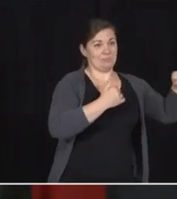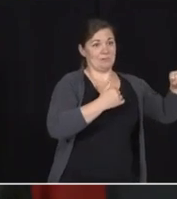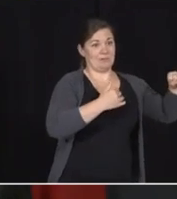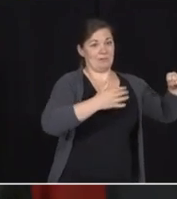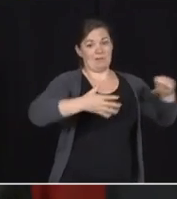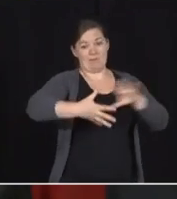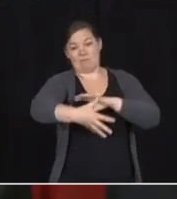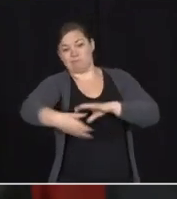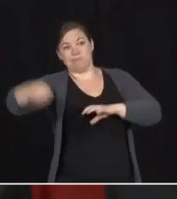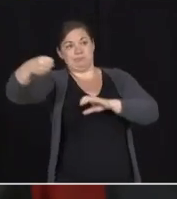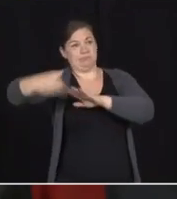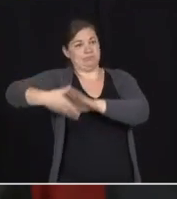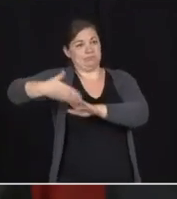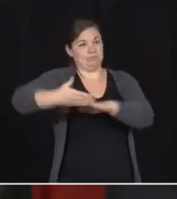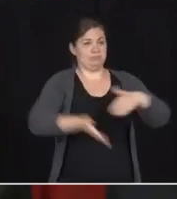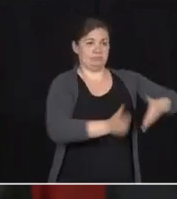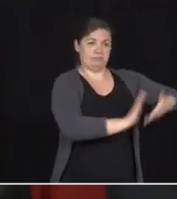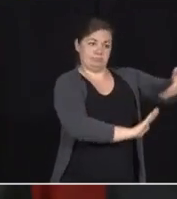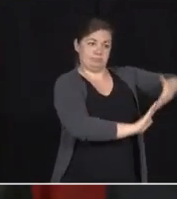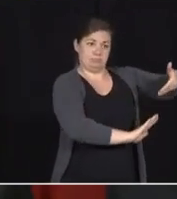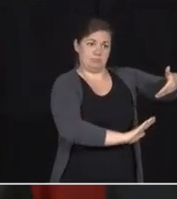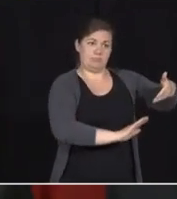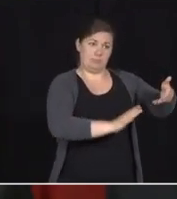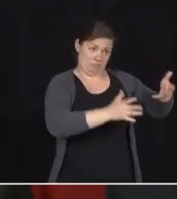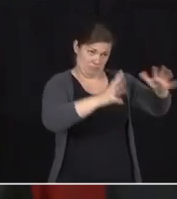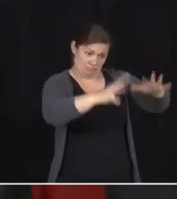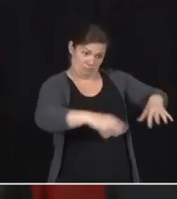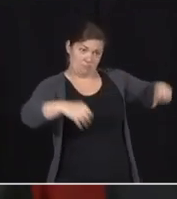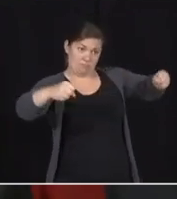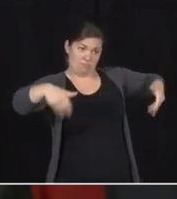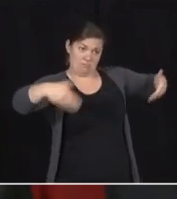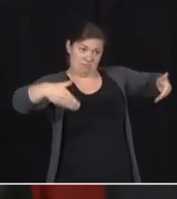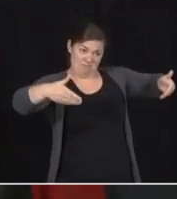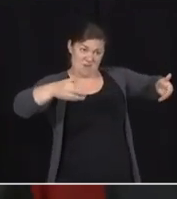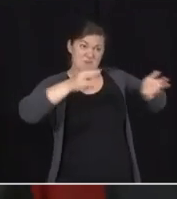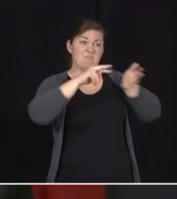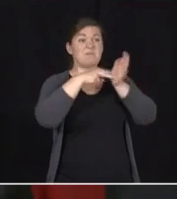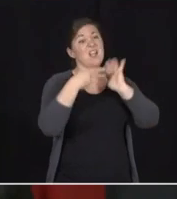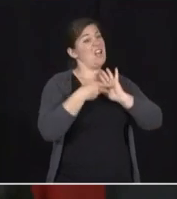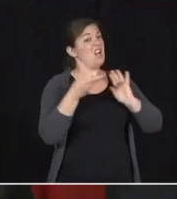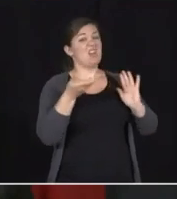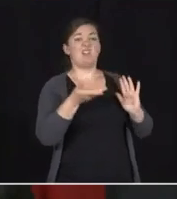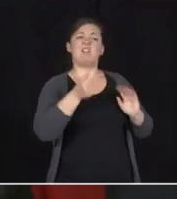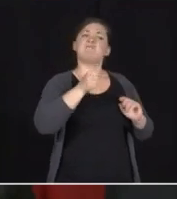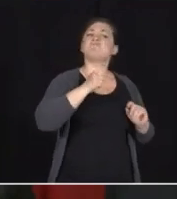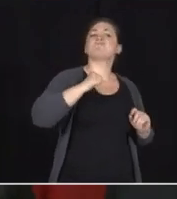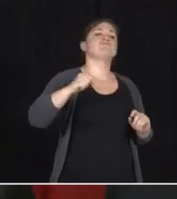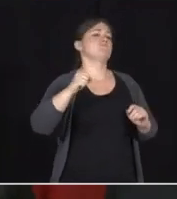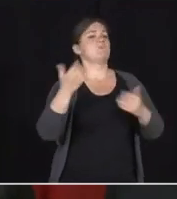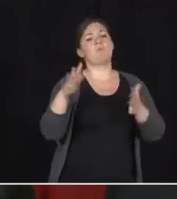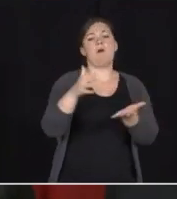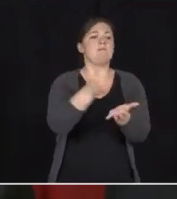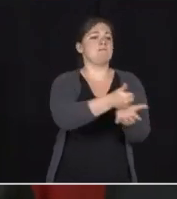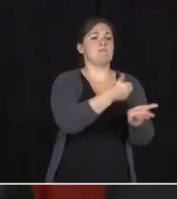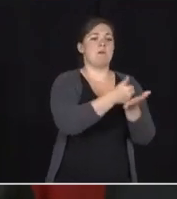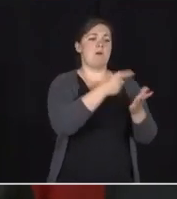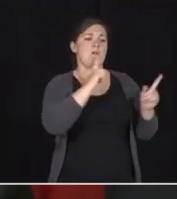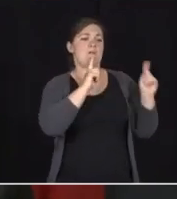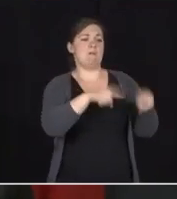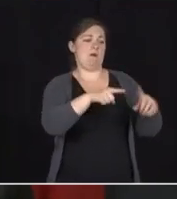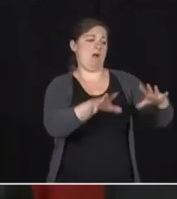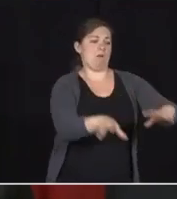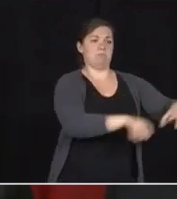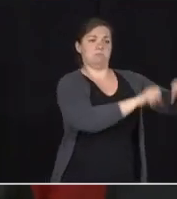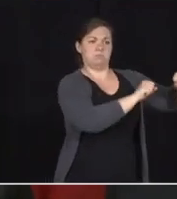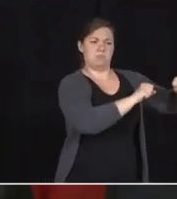long-term care home was resisting help. So can you tell us what were the circumstances surrounding the province moving in